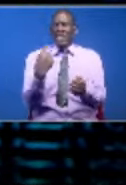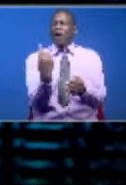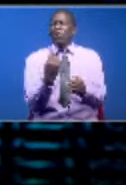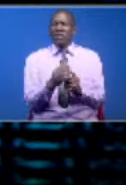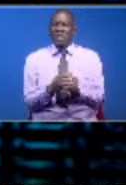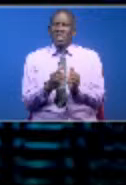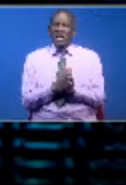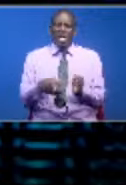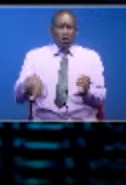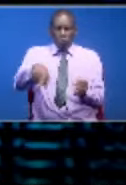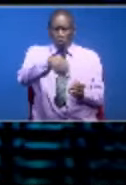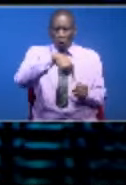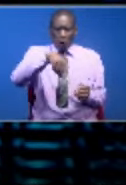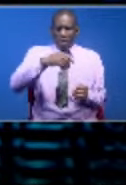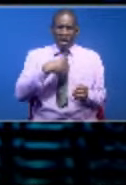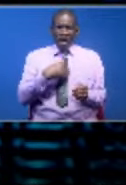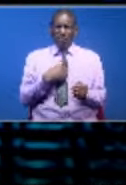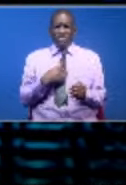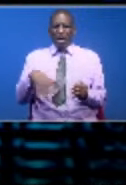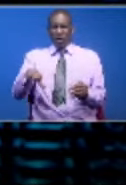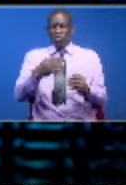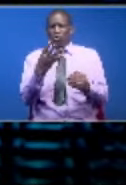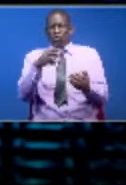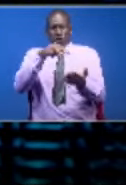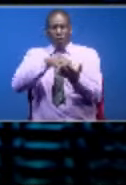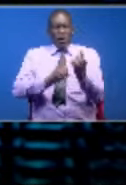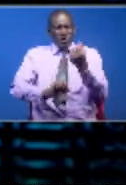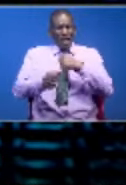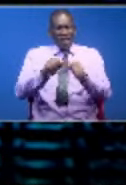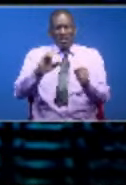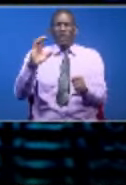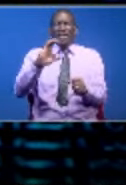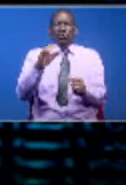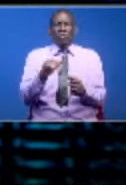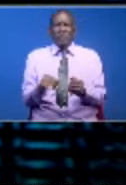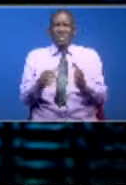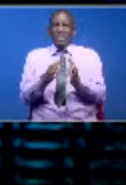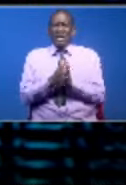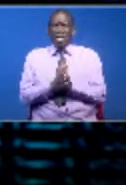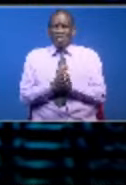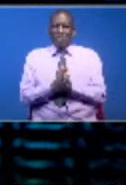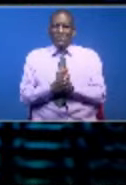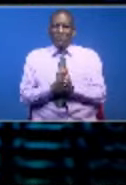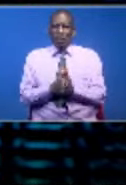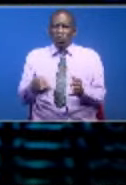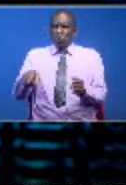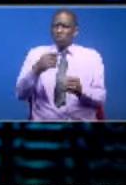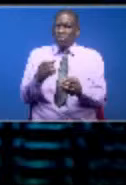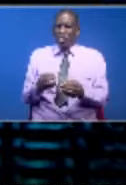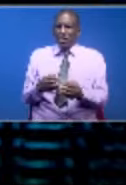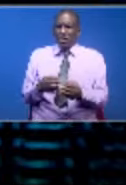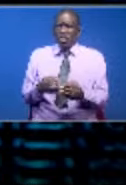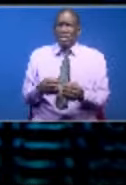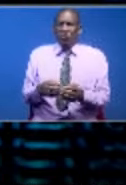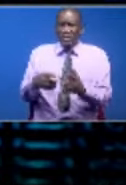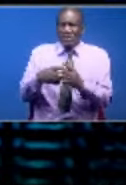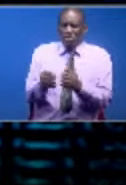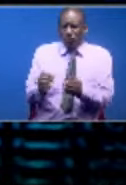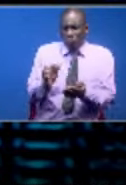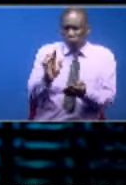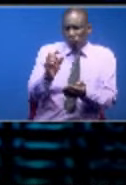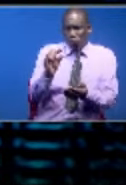we have around 4 million active customers. And we sell products ranging from a small lantern all the way